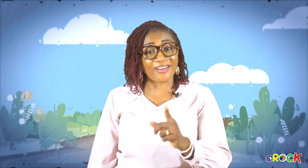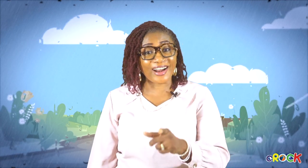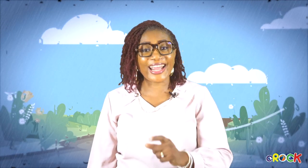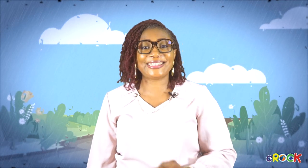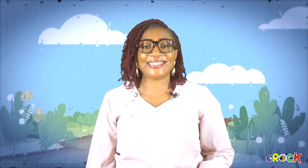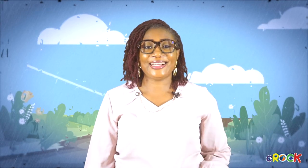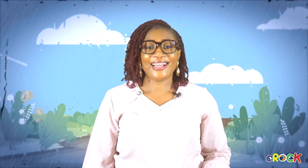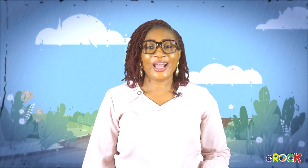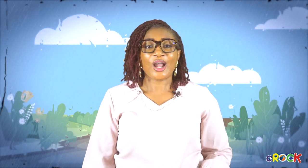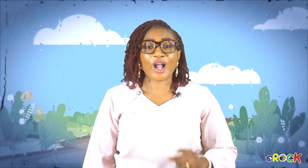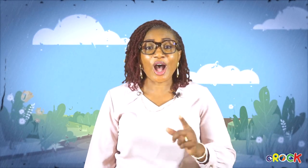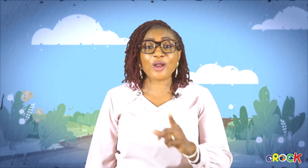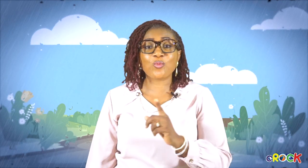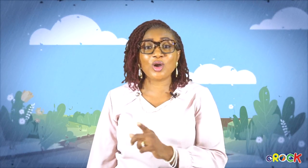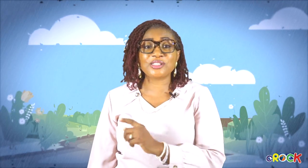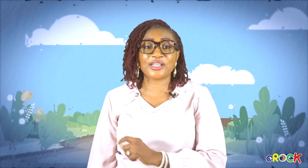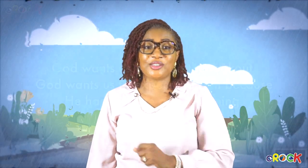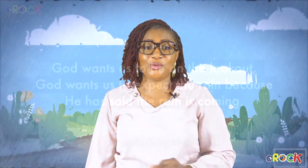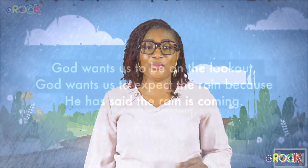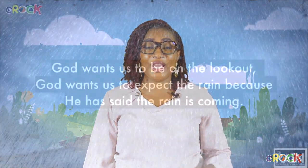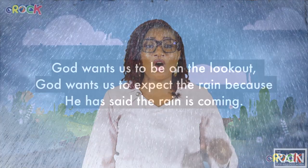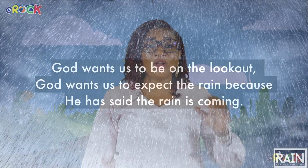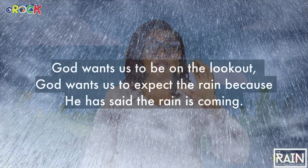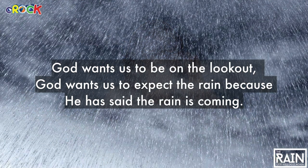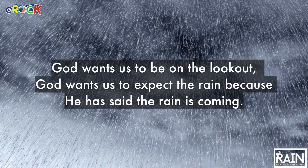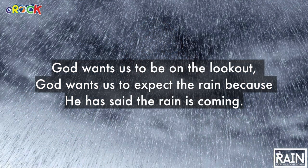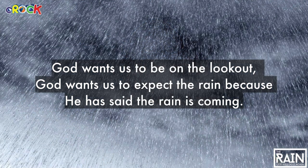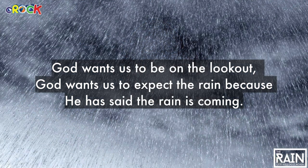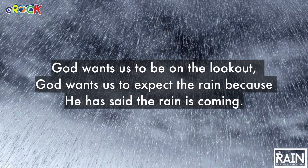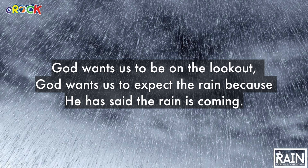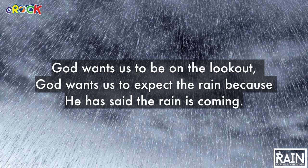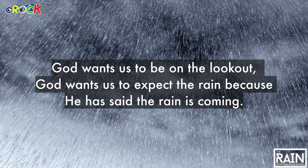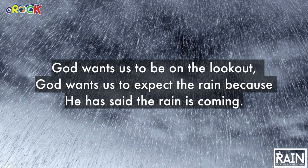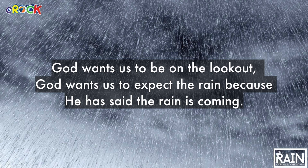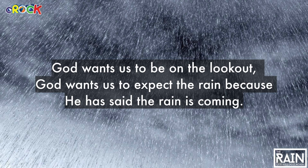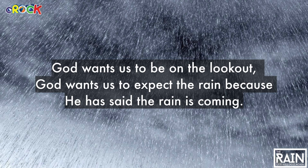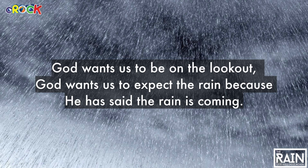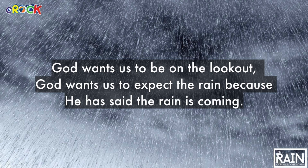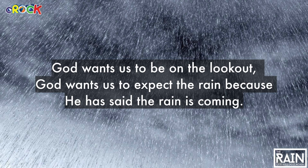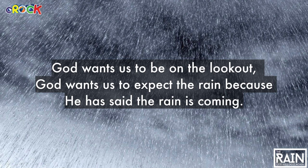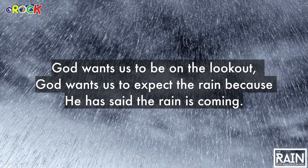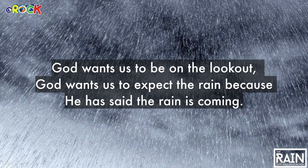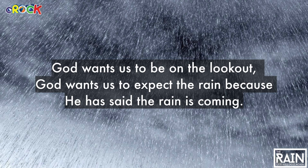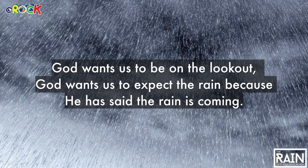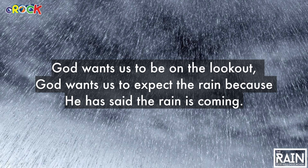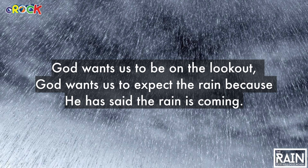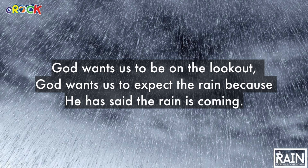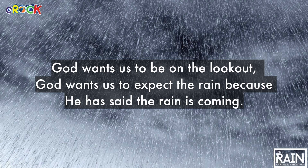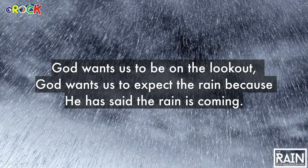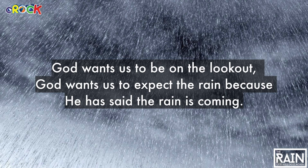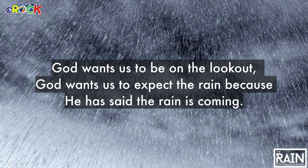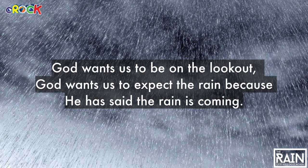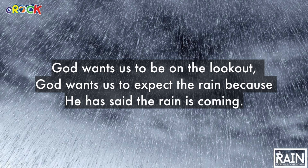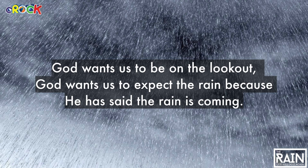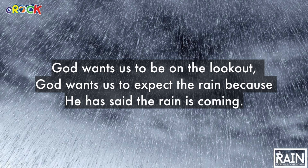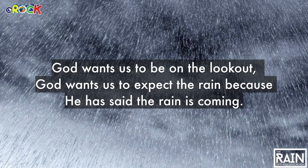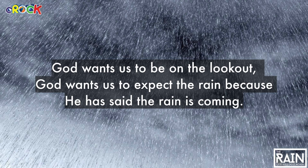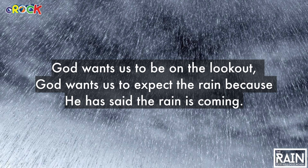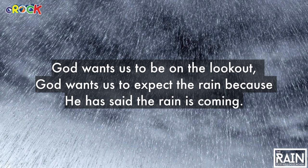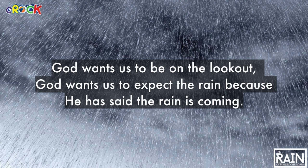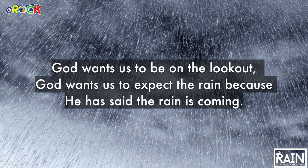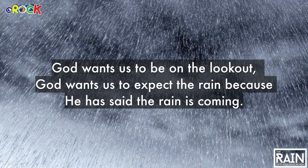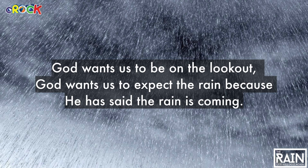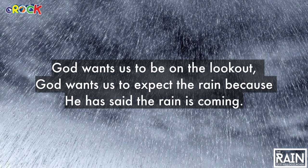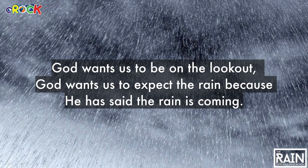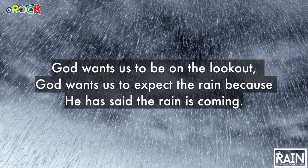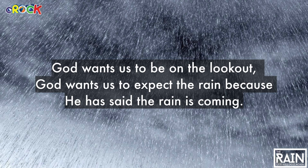small boy, right? God wants us to be on the lookout. He wants us to expect the rain